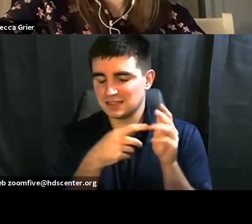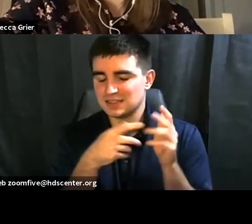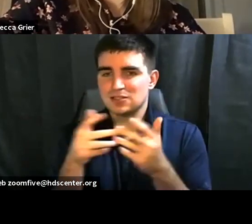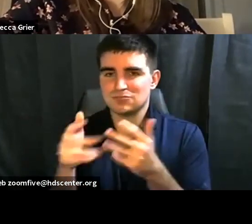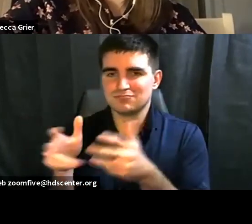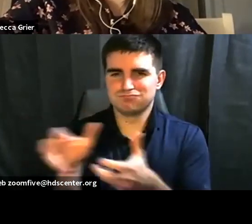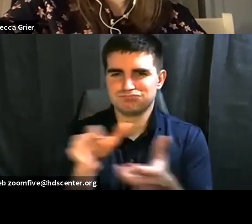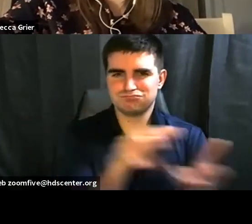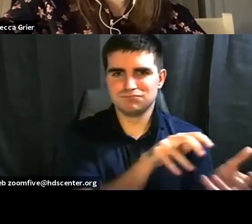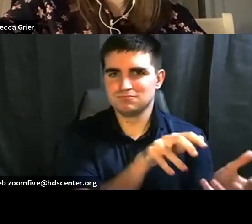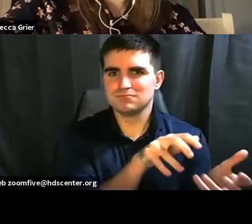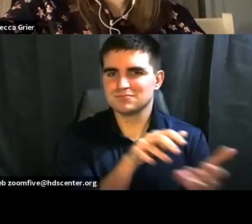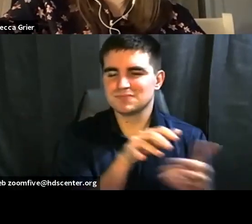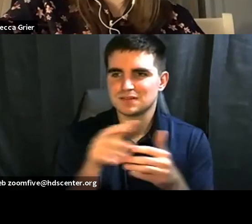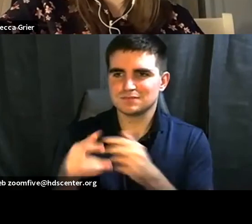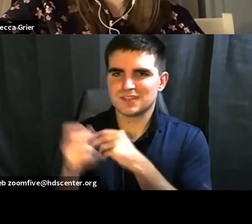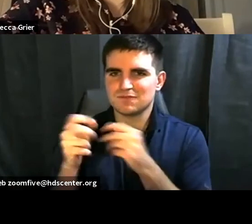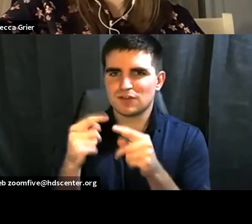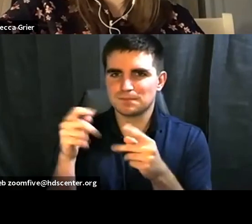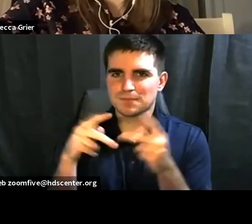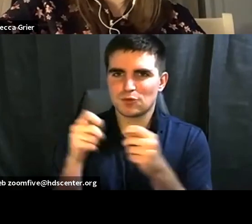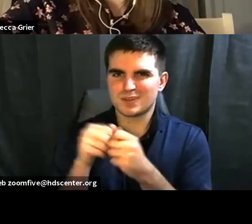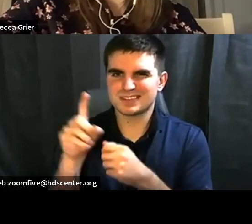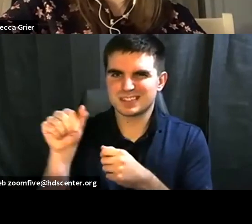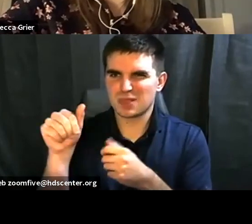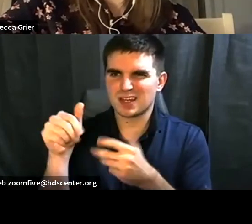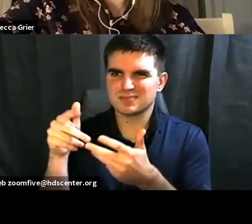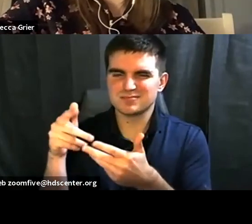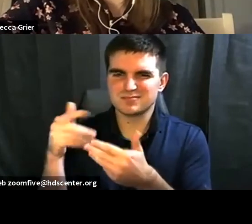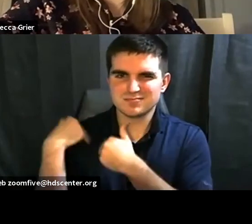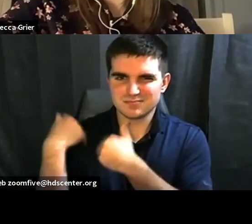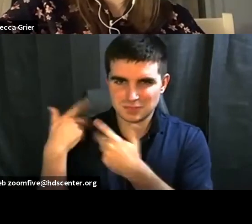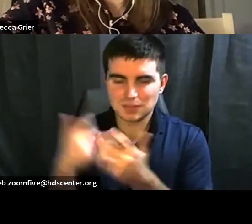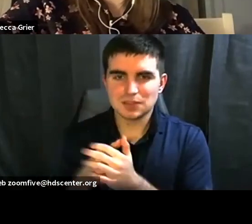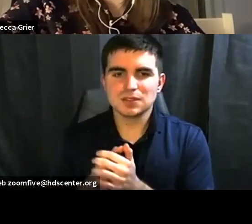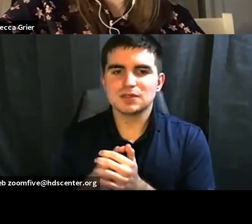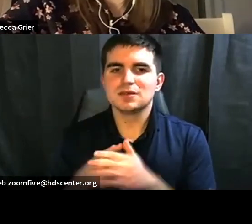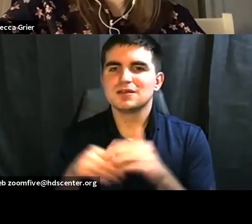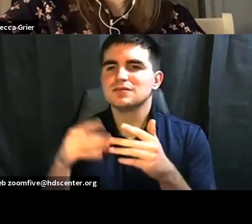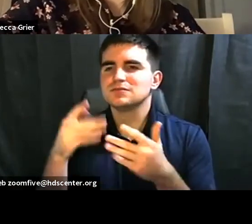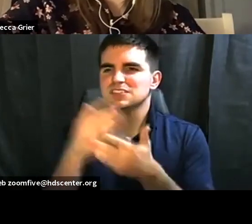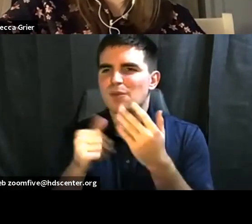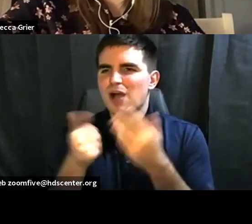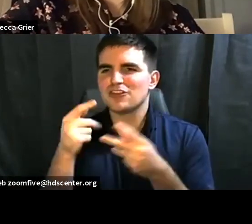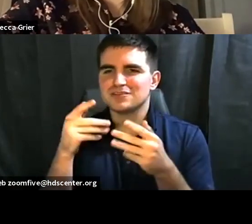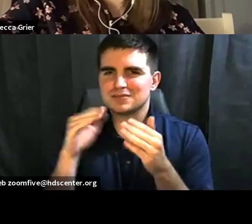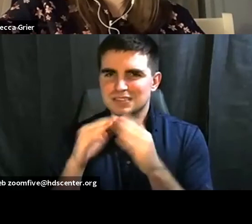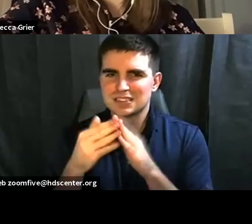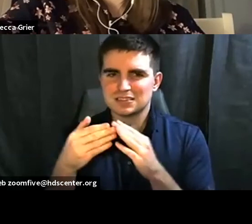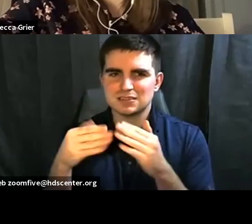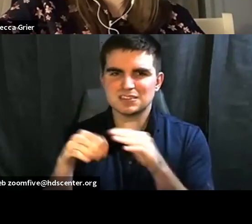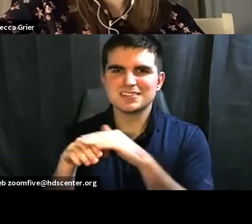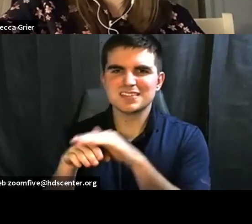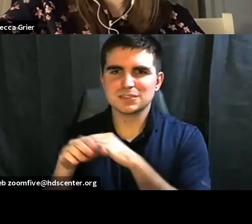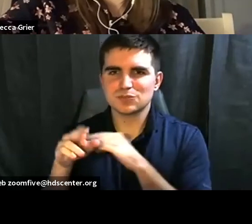disabilities. We see this in some cities where the accessible taxis, you can never get one because they're all out at the